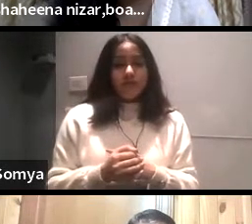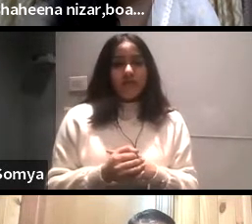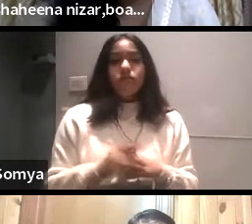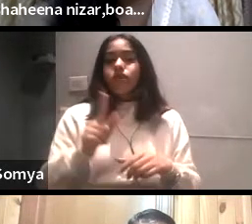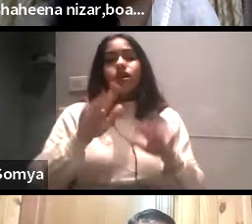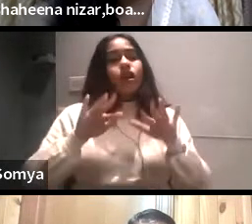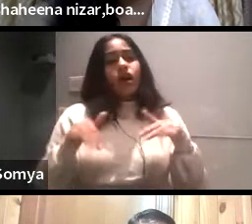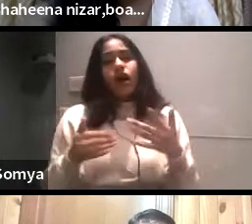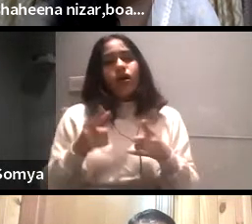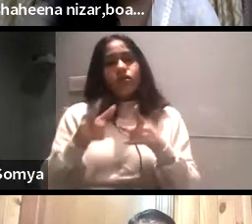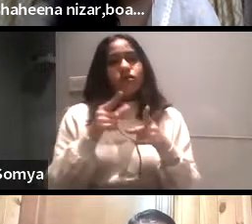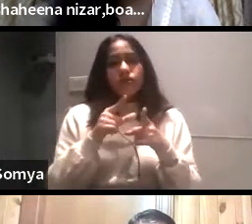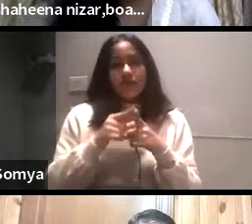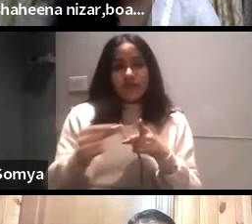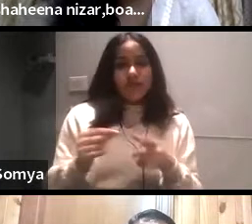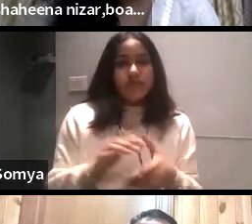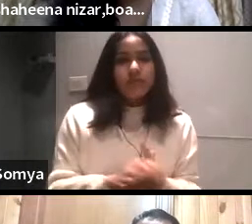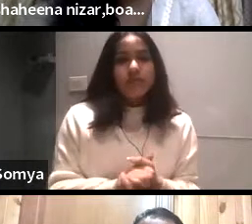However, as